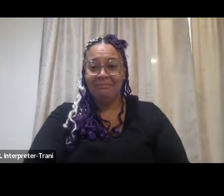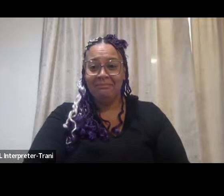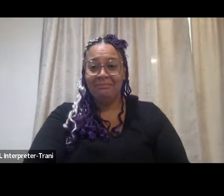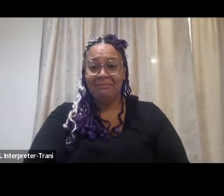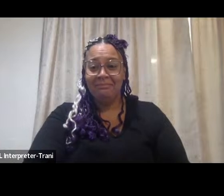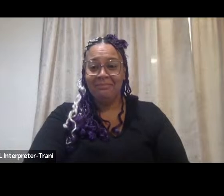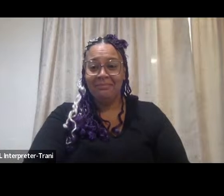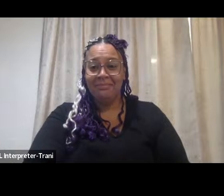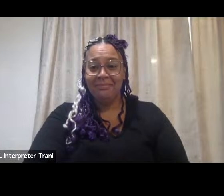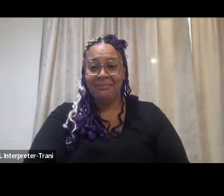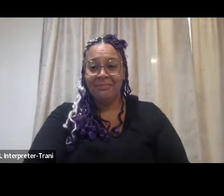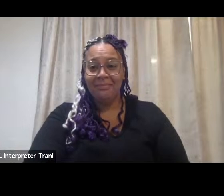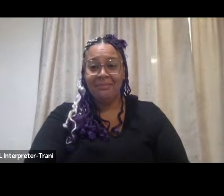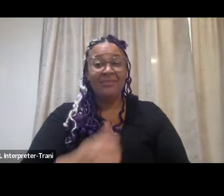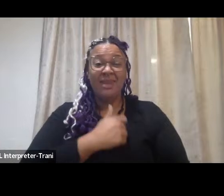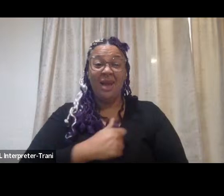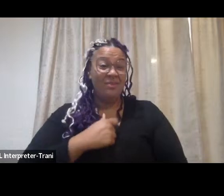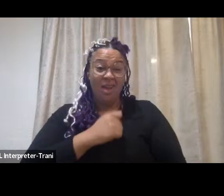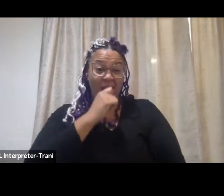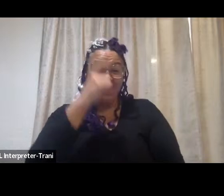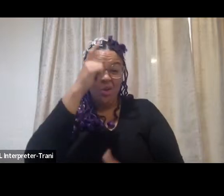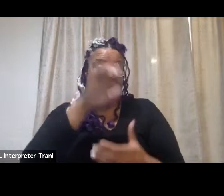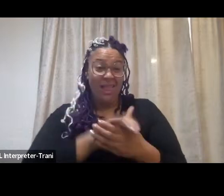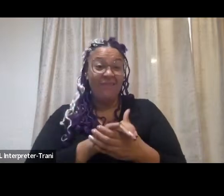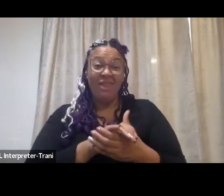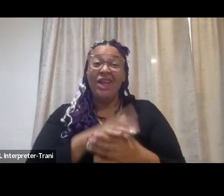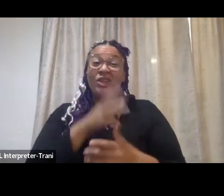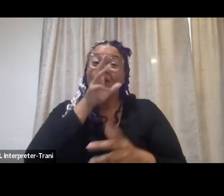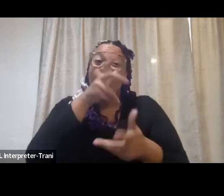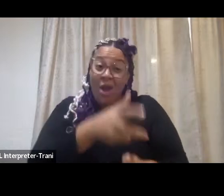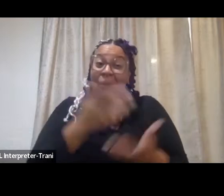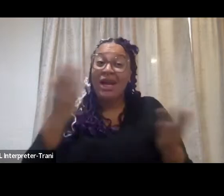I'm sorry, I don't believe you. There's an Aquarian here. I feel you.